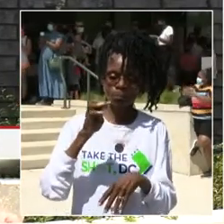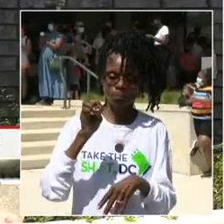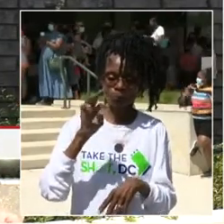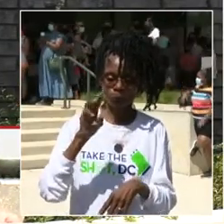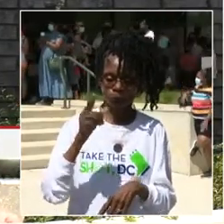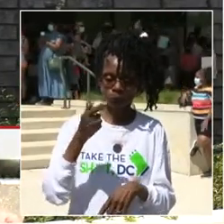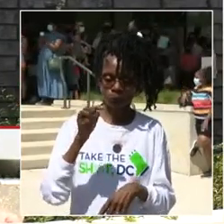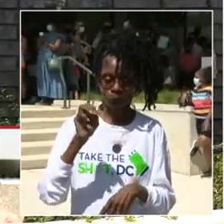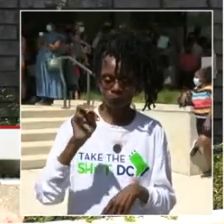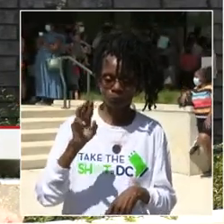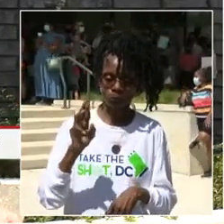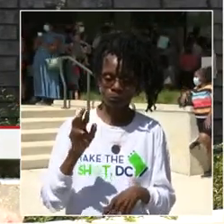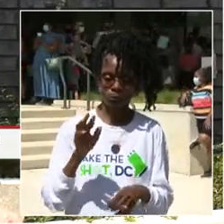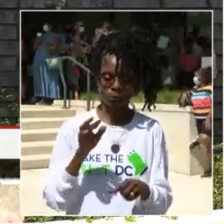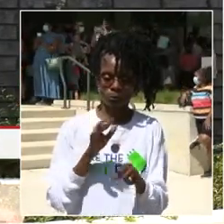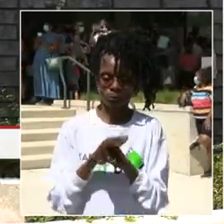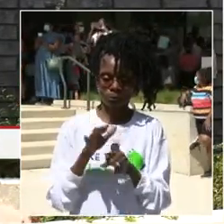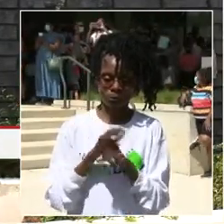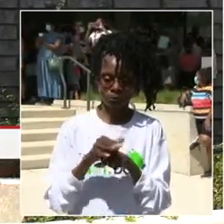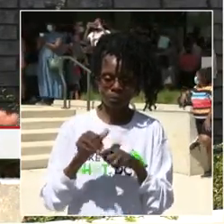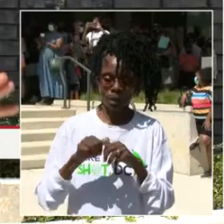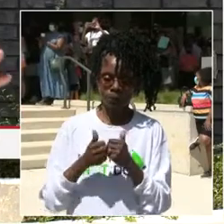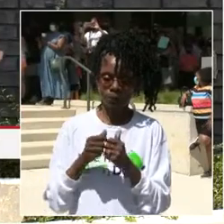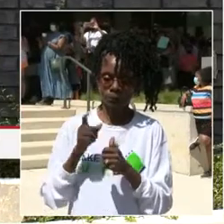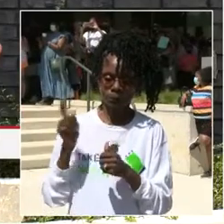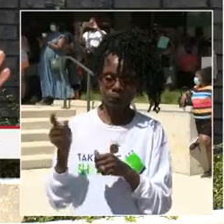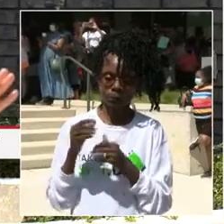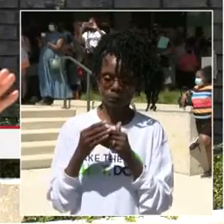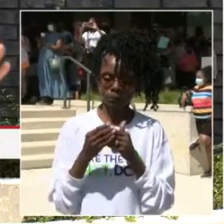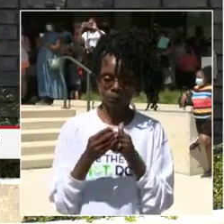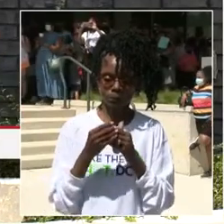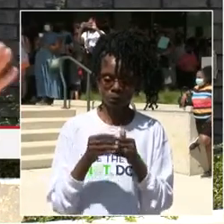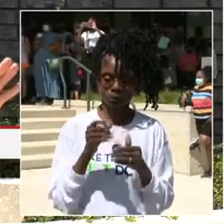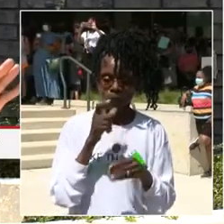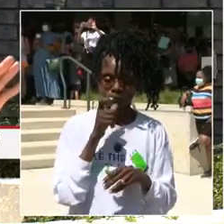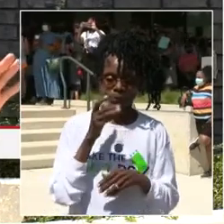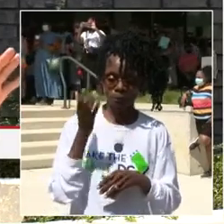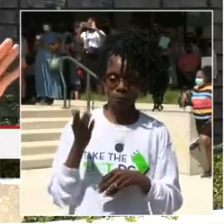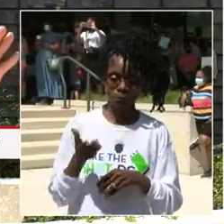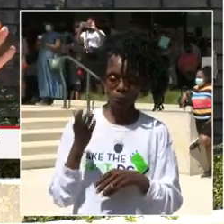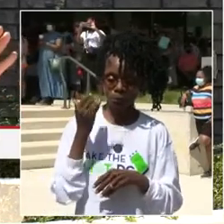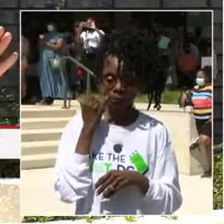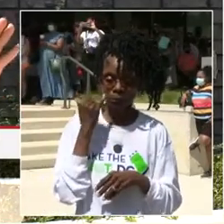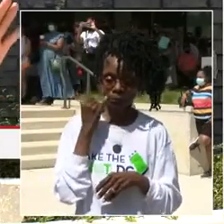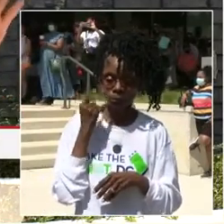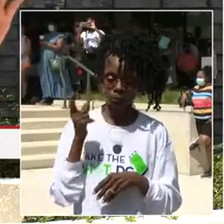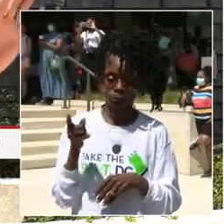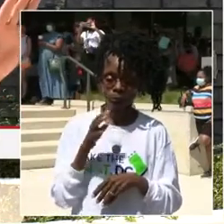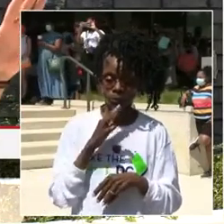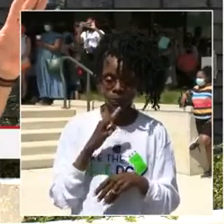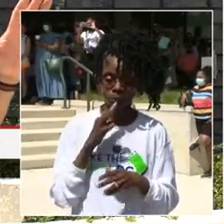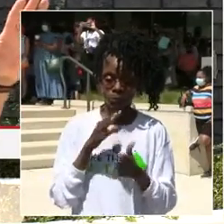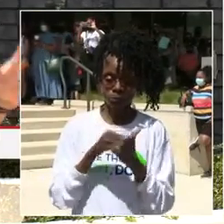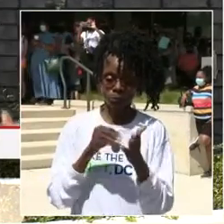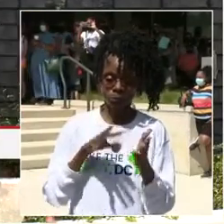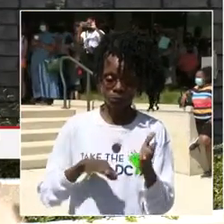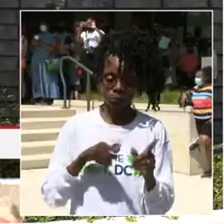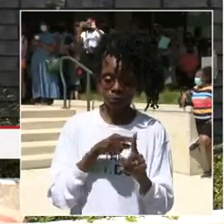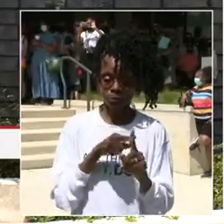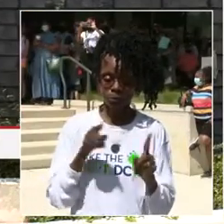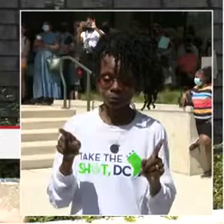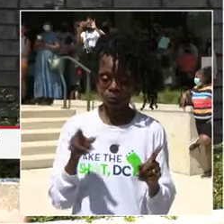lead. And if you talk to the student, they have a mama that